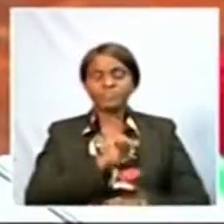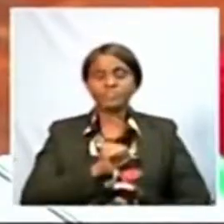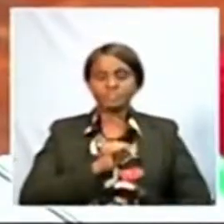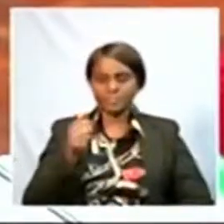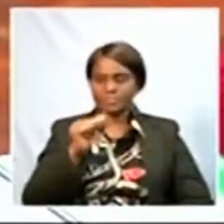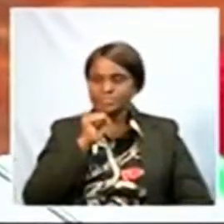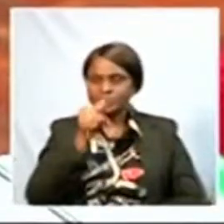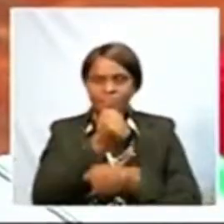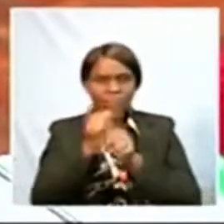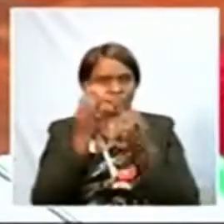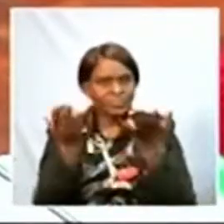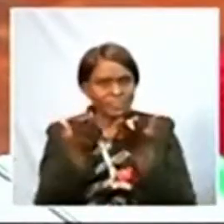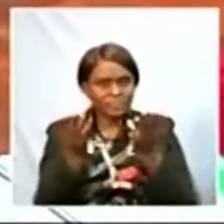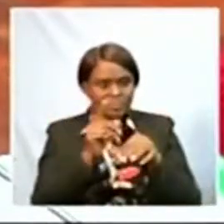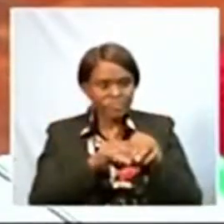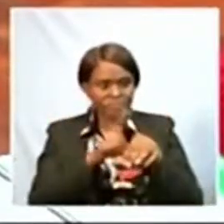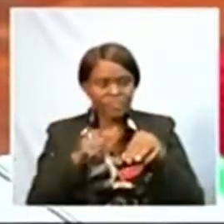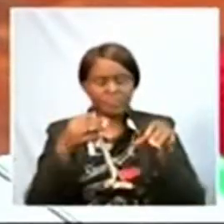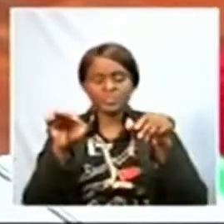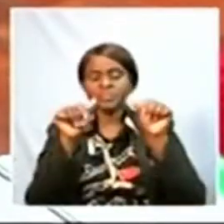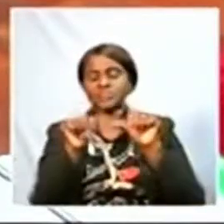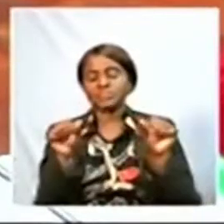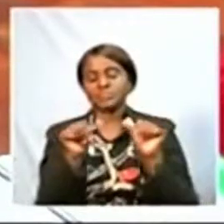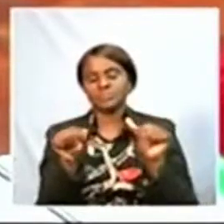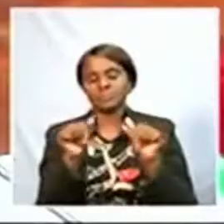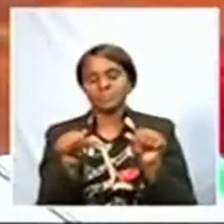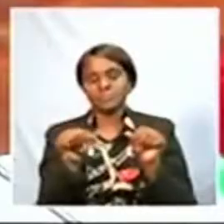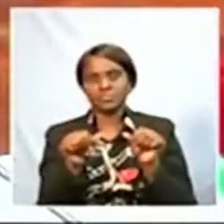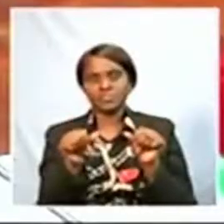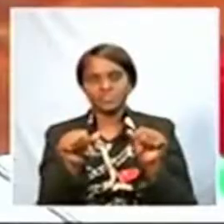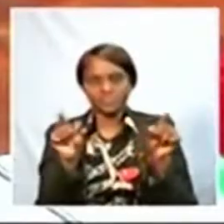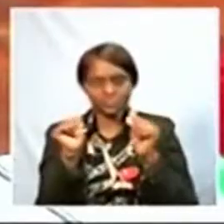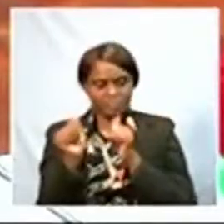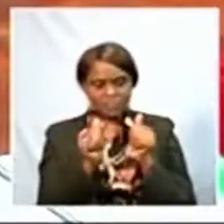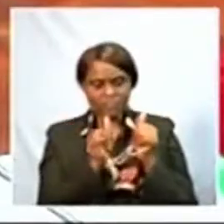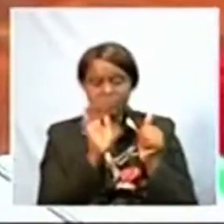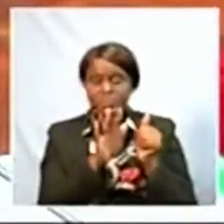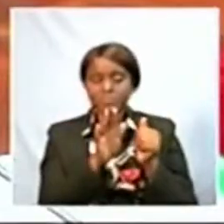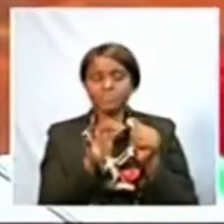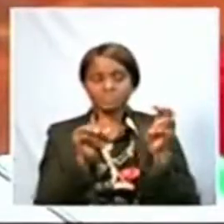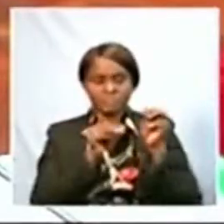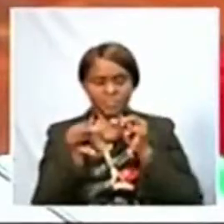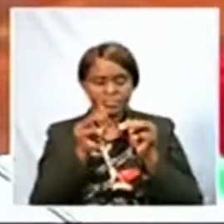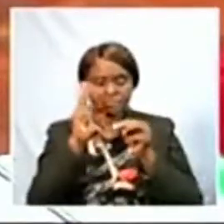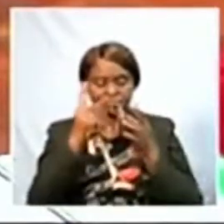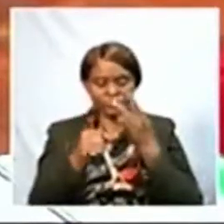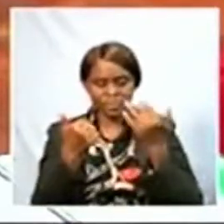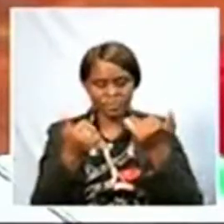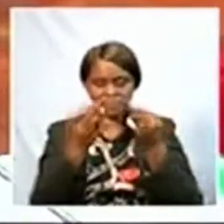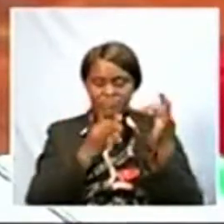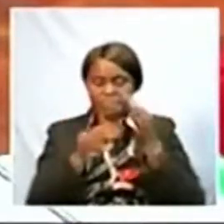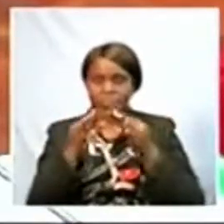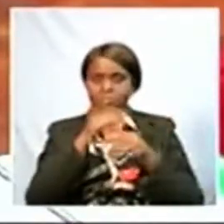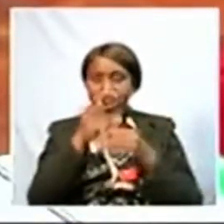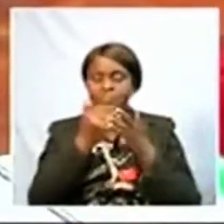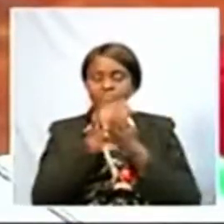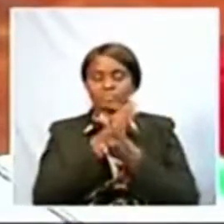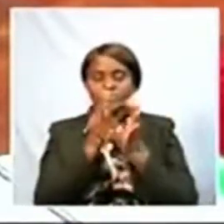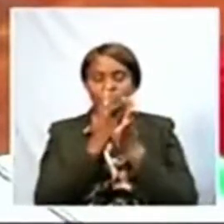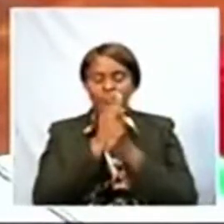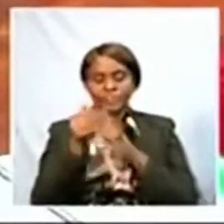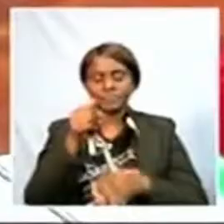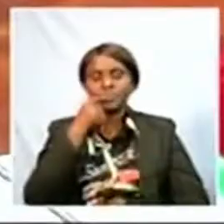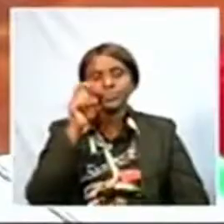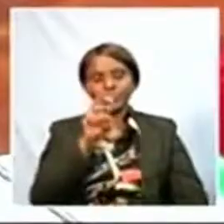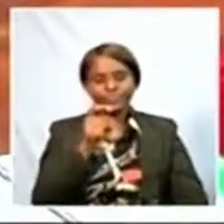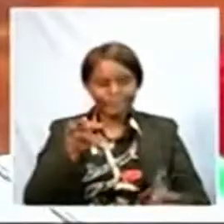not rectified at the time of audit. Action taken. Management would like to state that the contractor was instructed